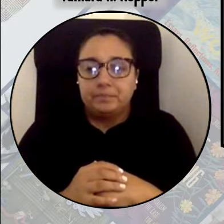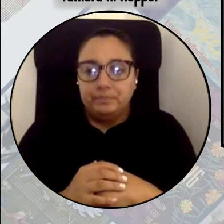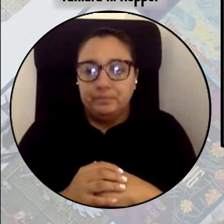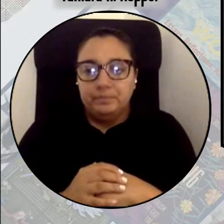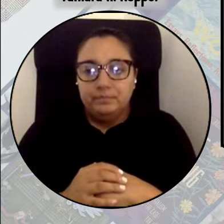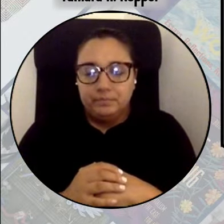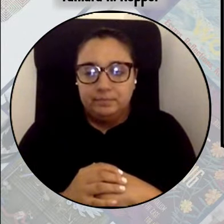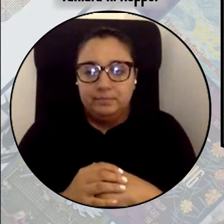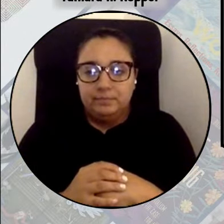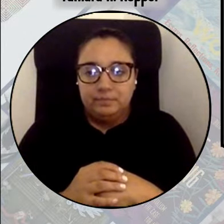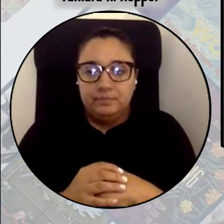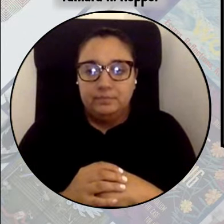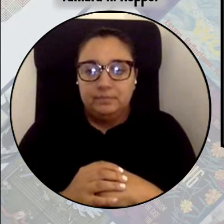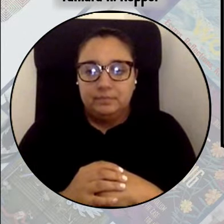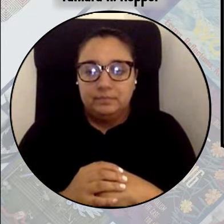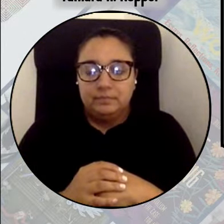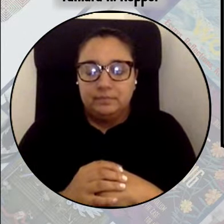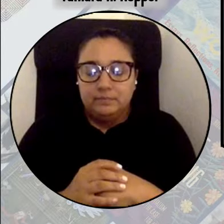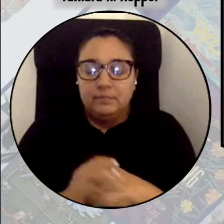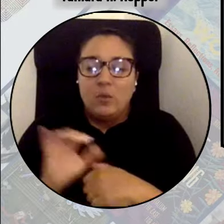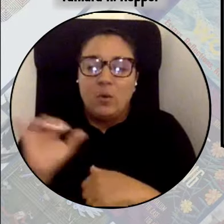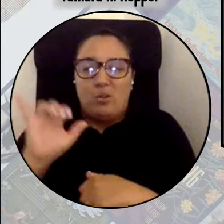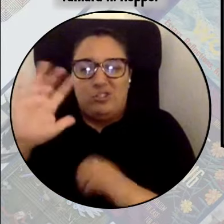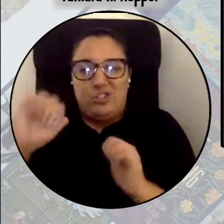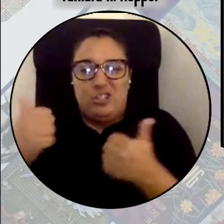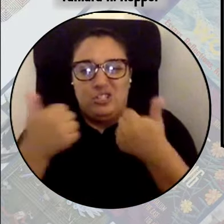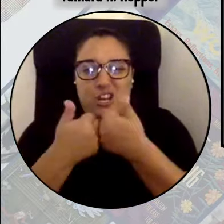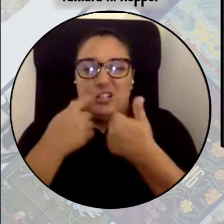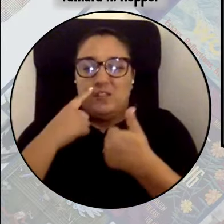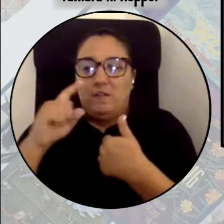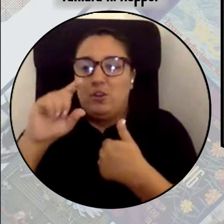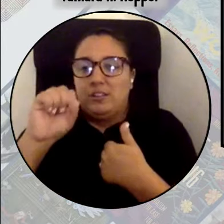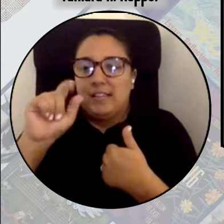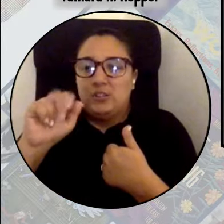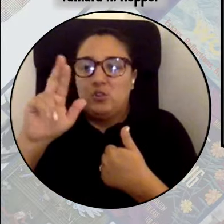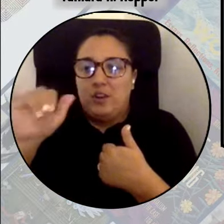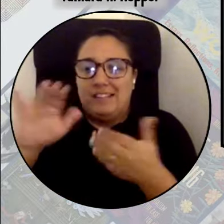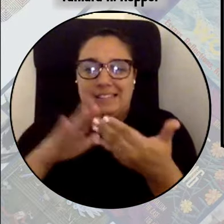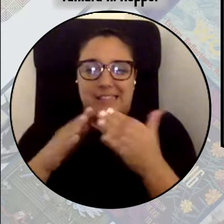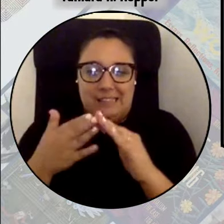kind of the challenge to sanctuary cities, right? Well, here,